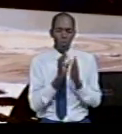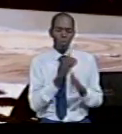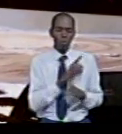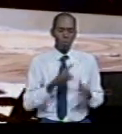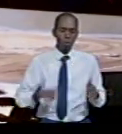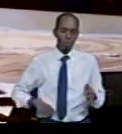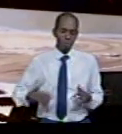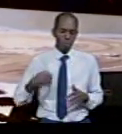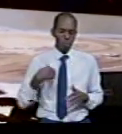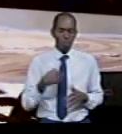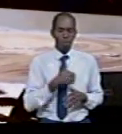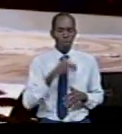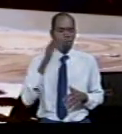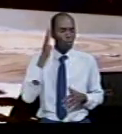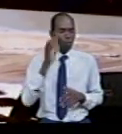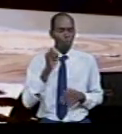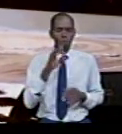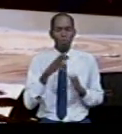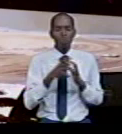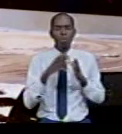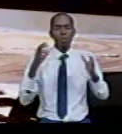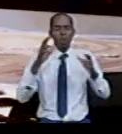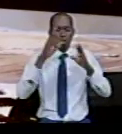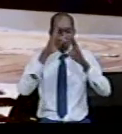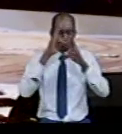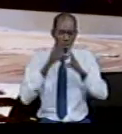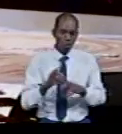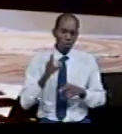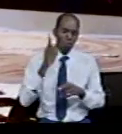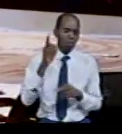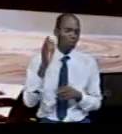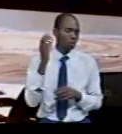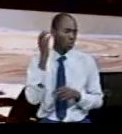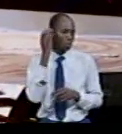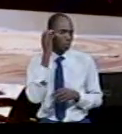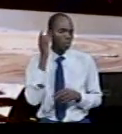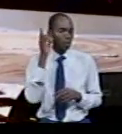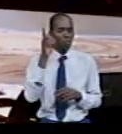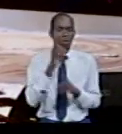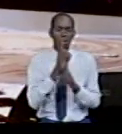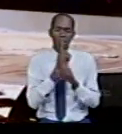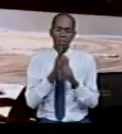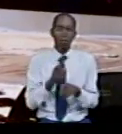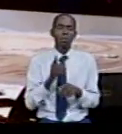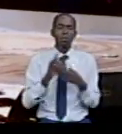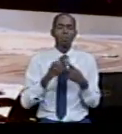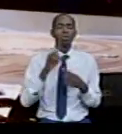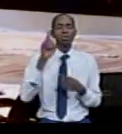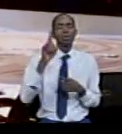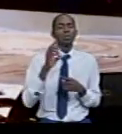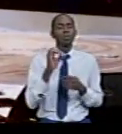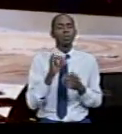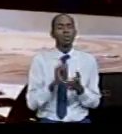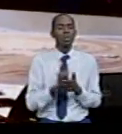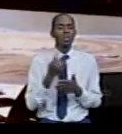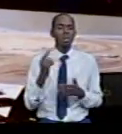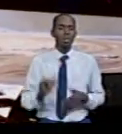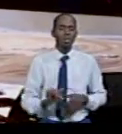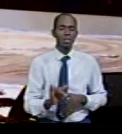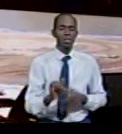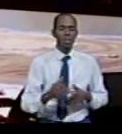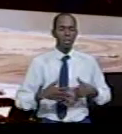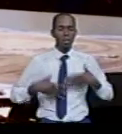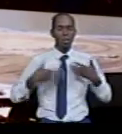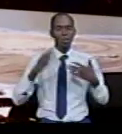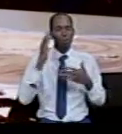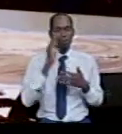you and listen to you and respond to you so that eternal life will be